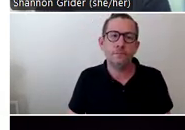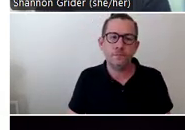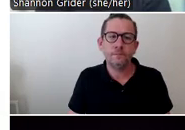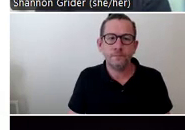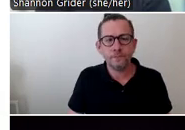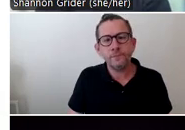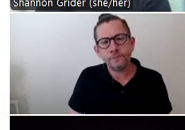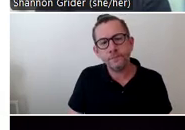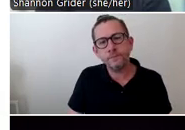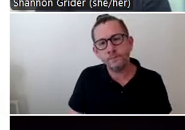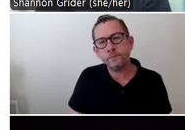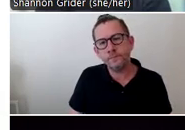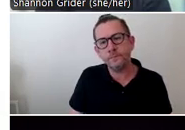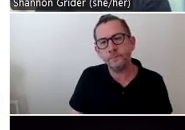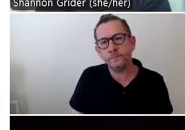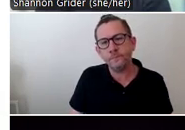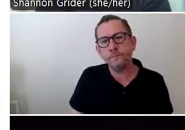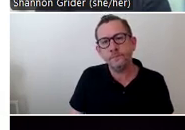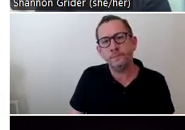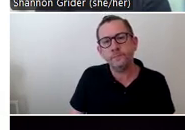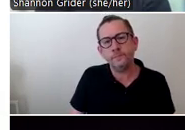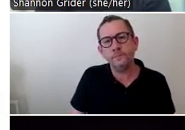sure that you are providing the accurate communication that you need.